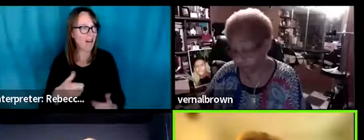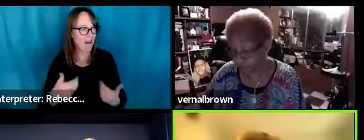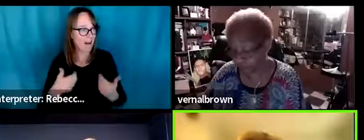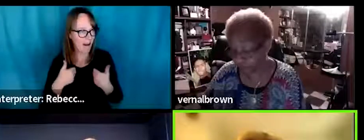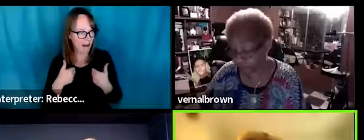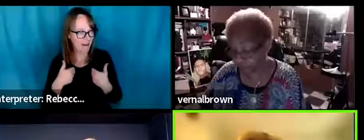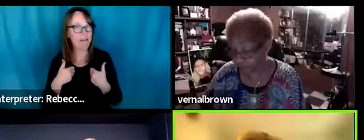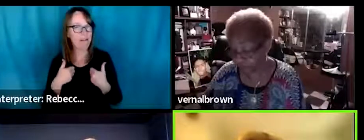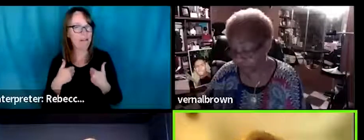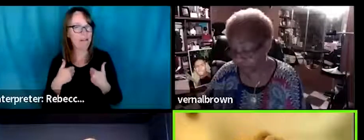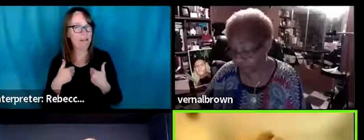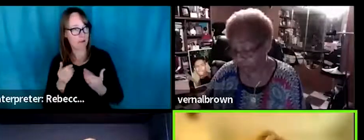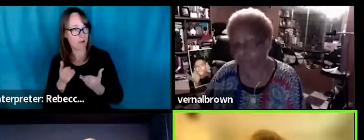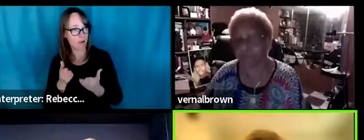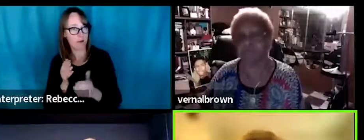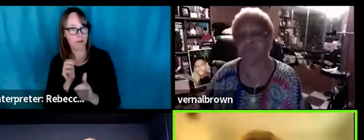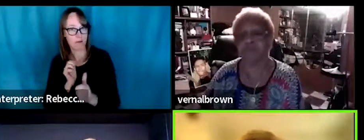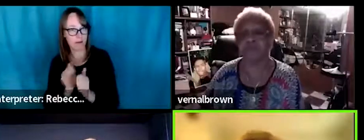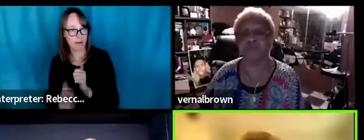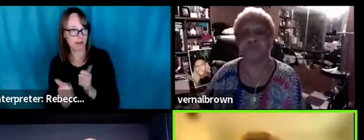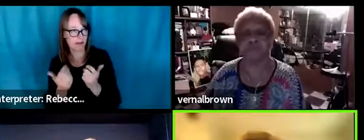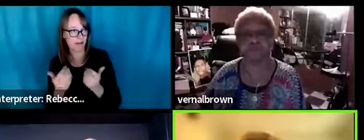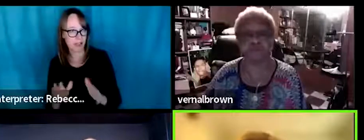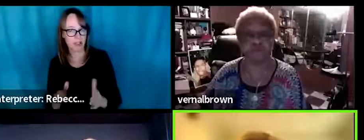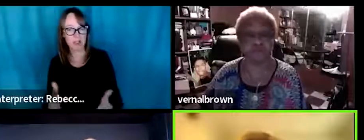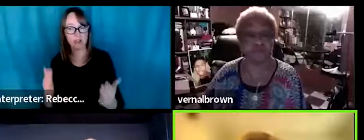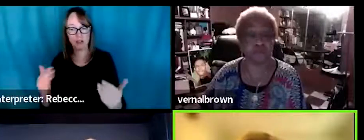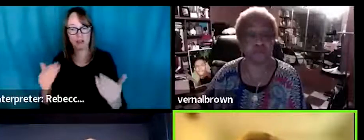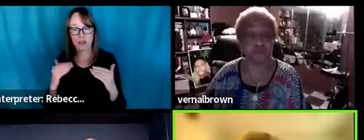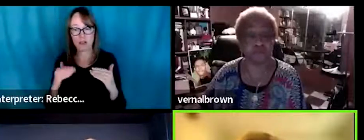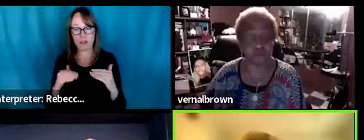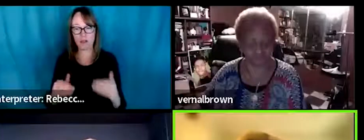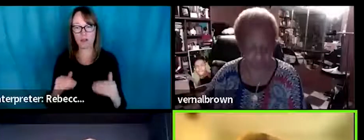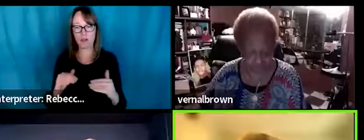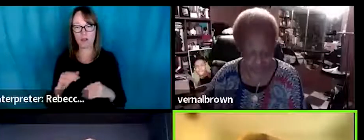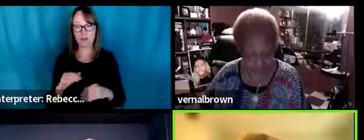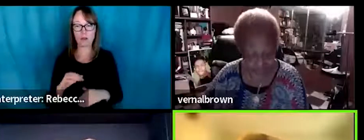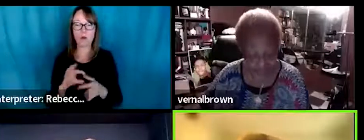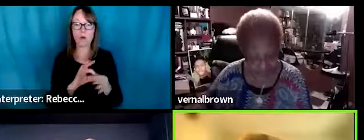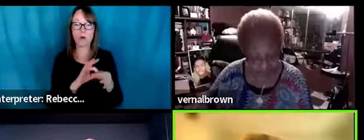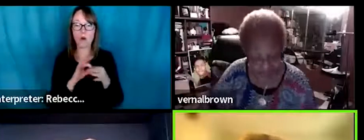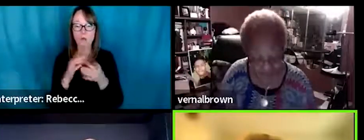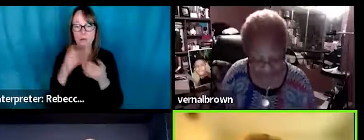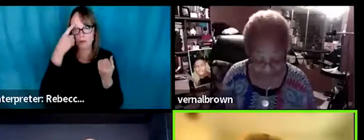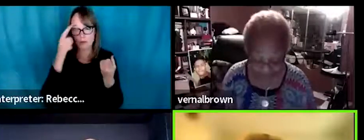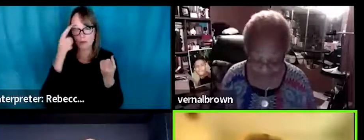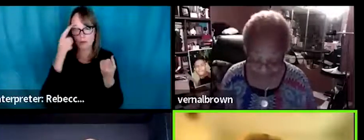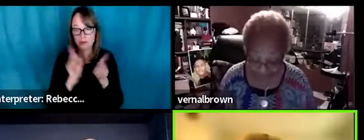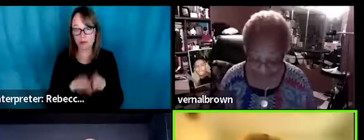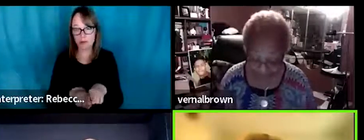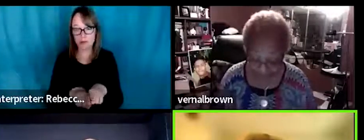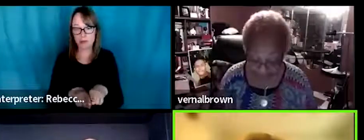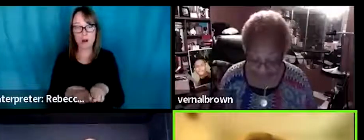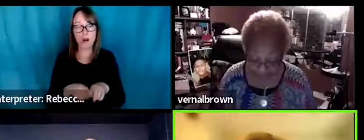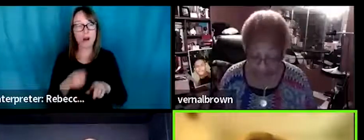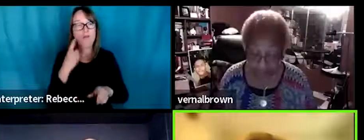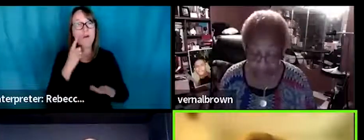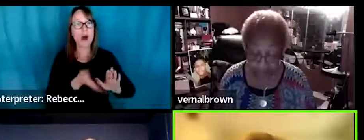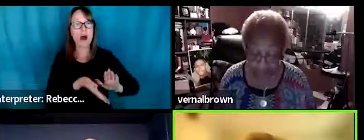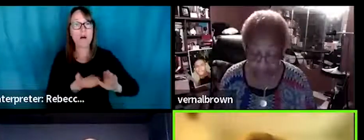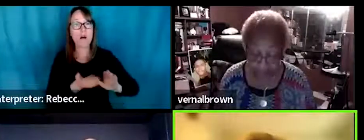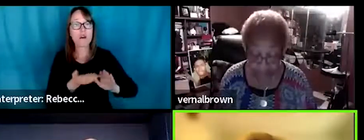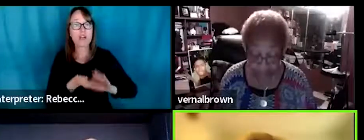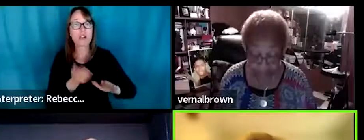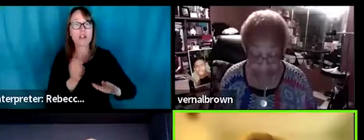Now the next item is a cooperation agreement, operations and maintenance of the Cortex Metrolink Plaza